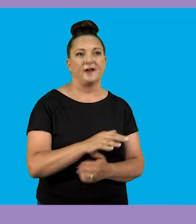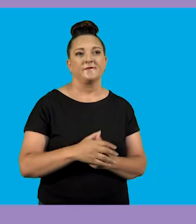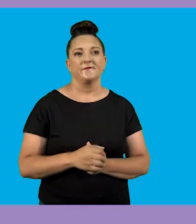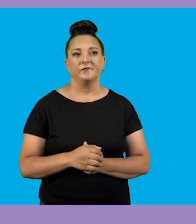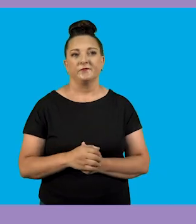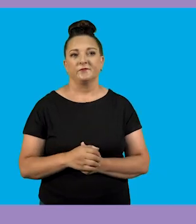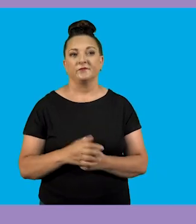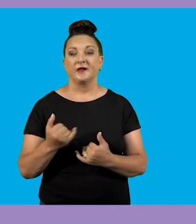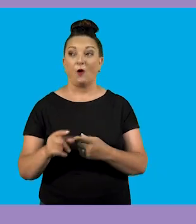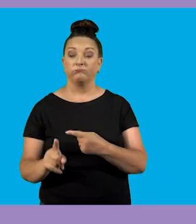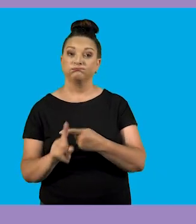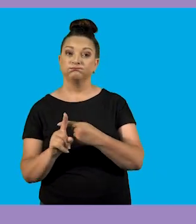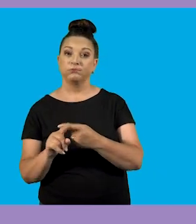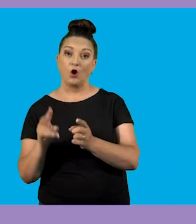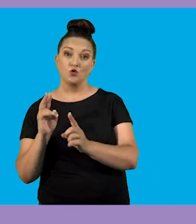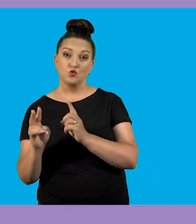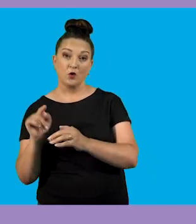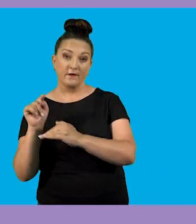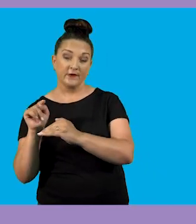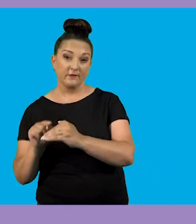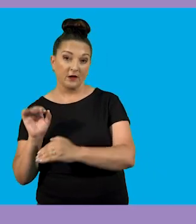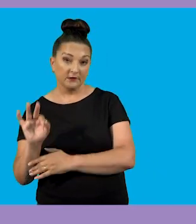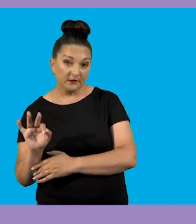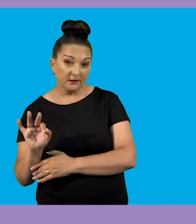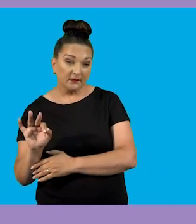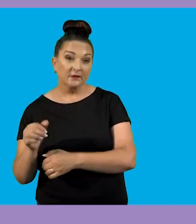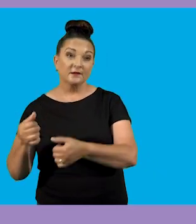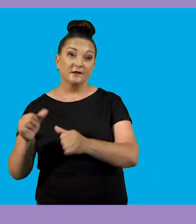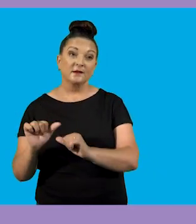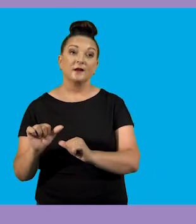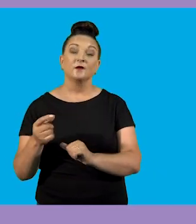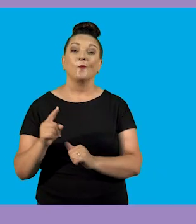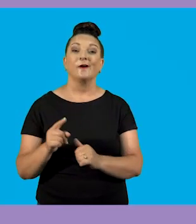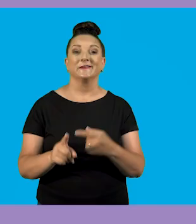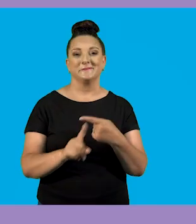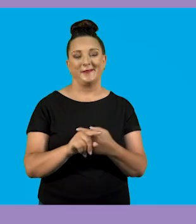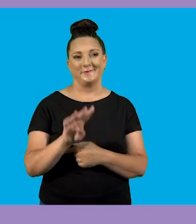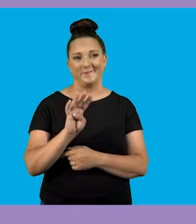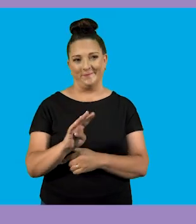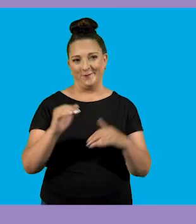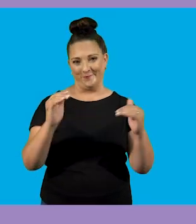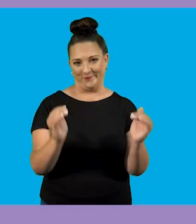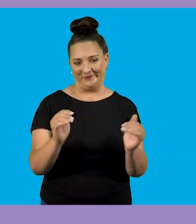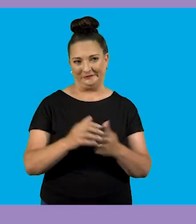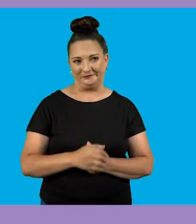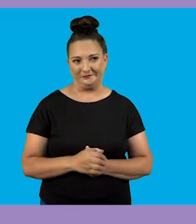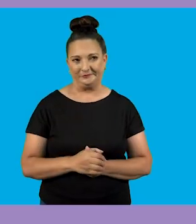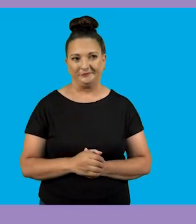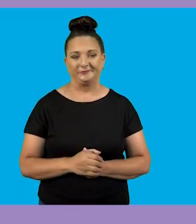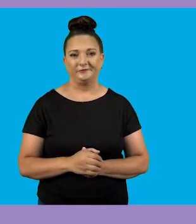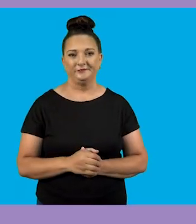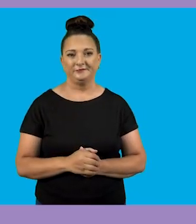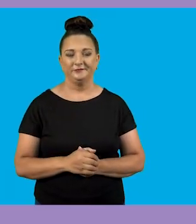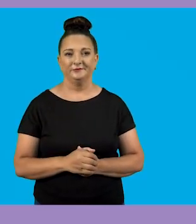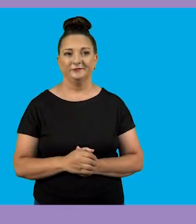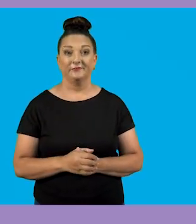5x. And we are adding, we say 12 divided by 3, that will give us the 4. So,